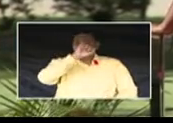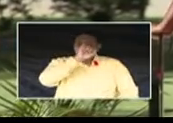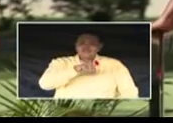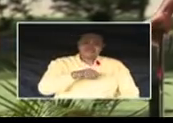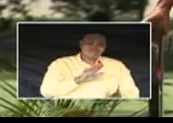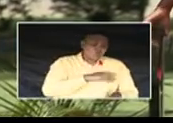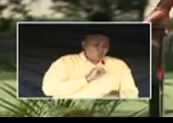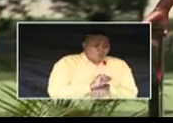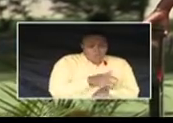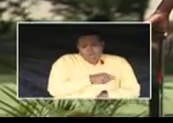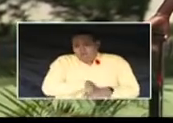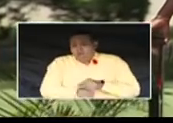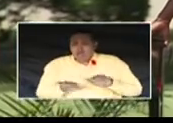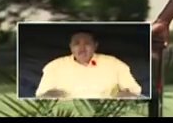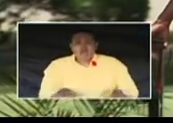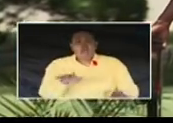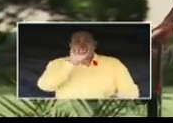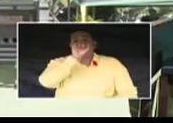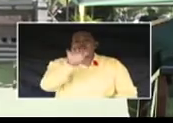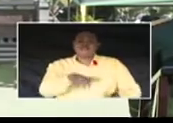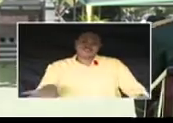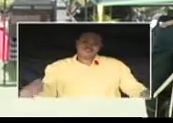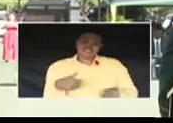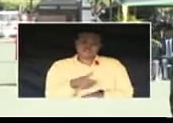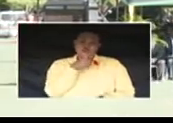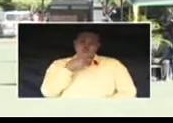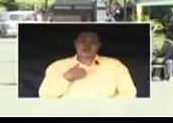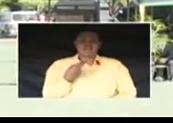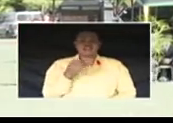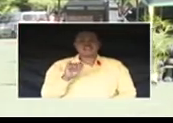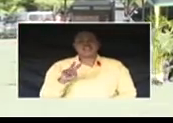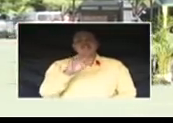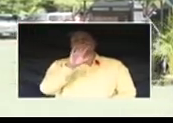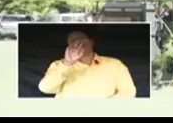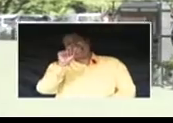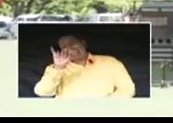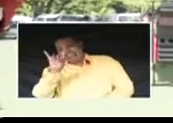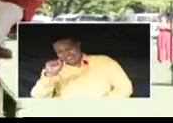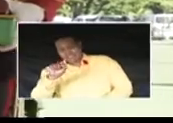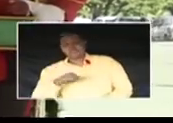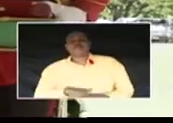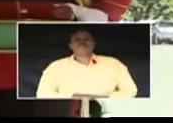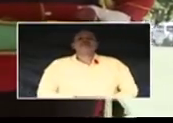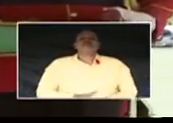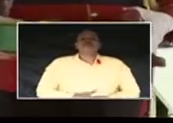her work with children who have HIV and AIDS.